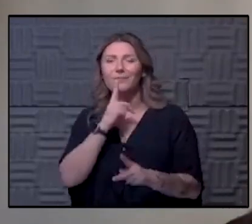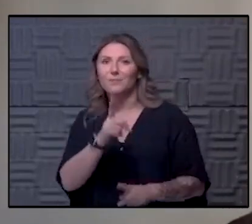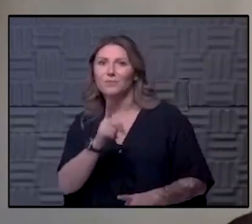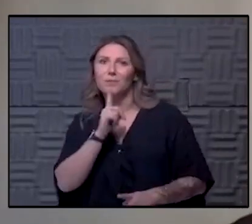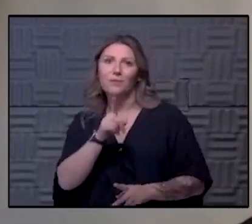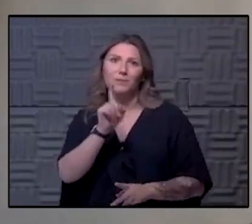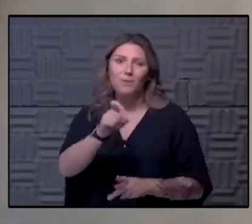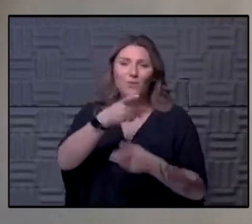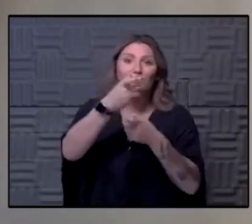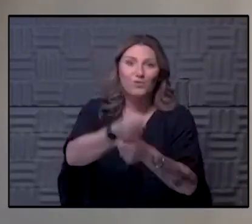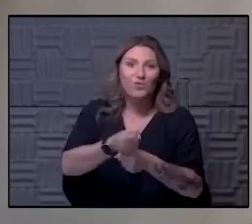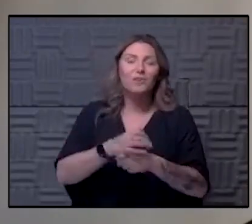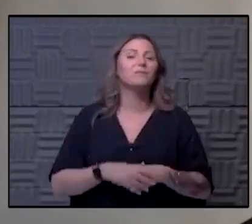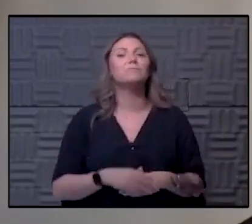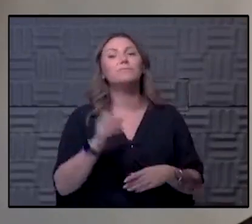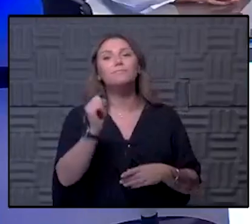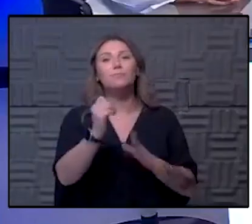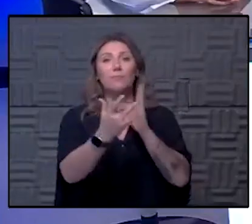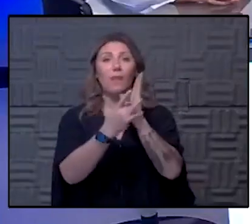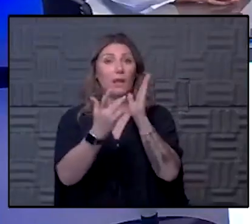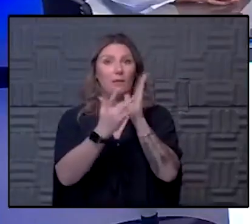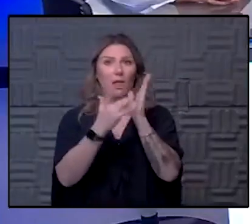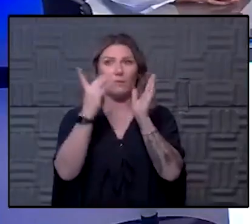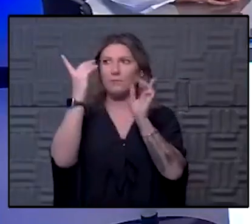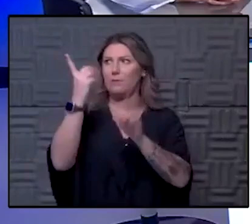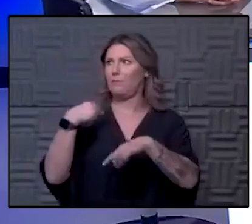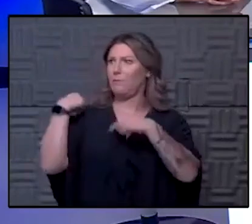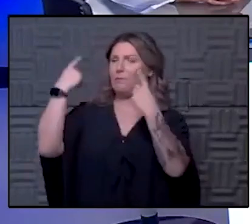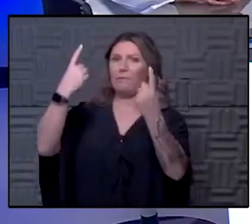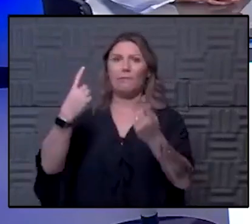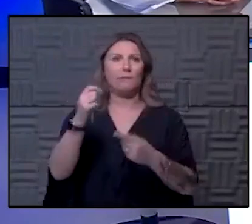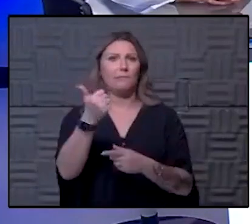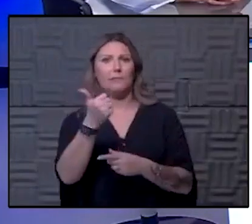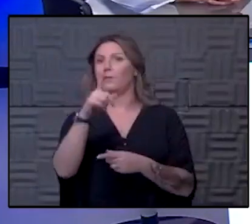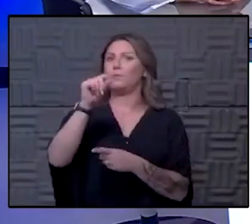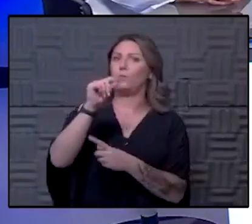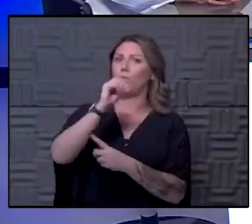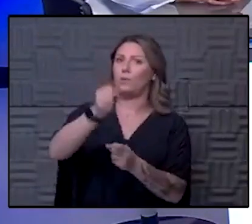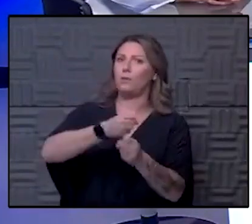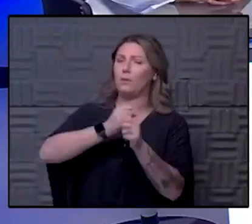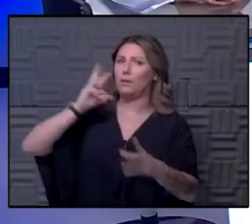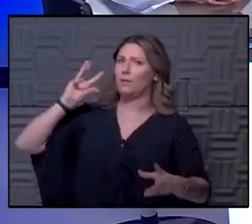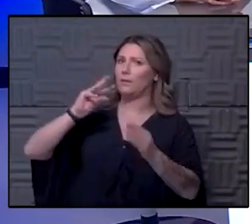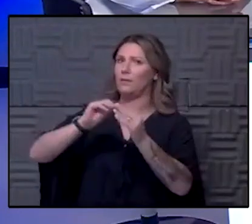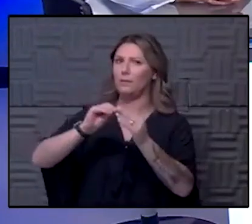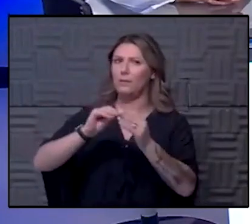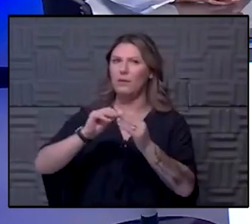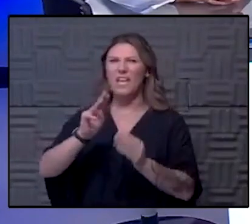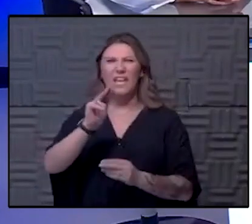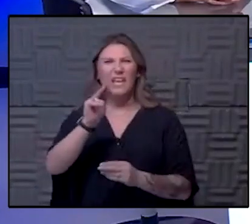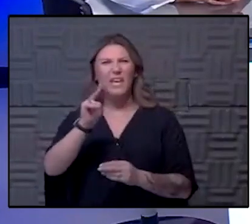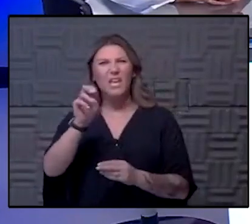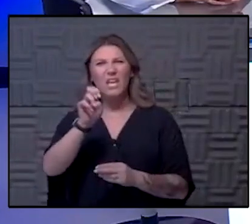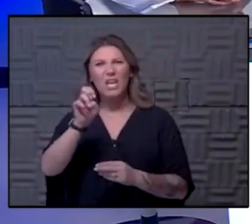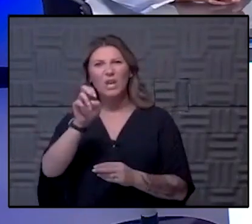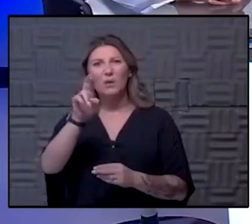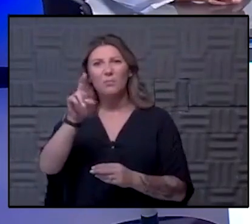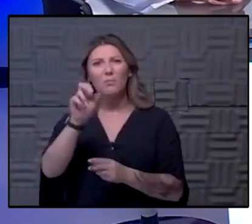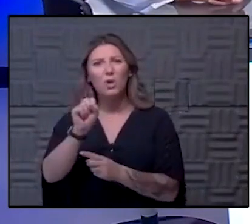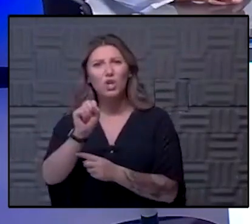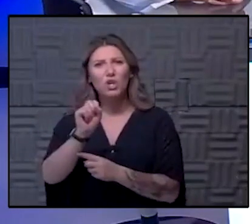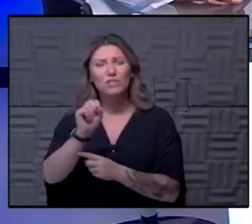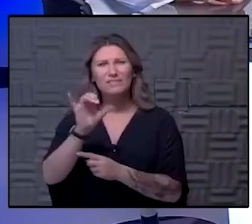to trust it? Yeah, even though the technology's been around for 10 to 20 years, and isn't the MERS vaccine, isn't it